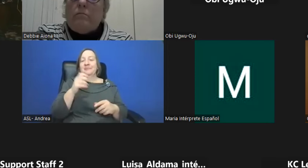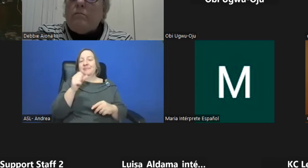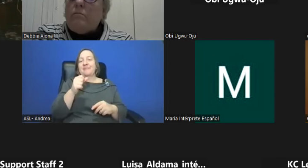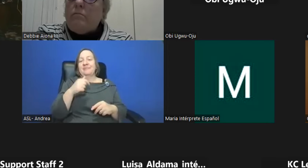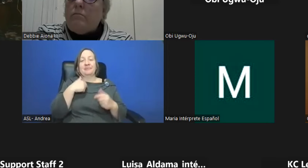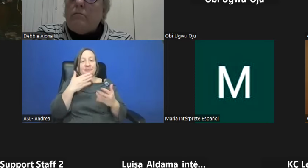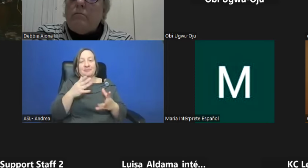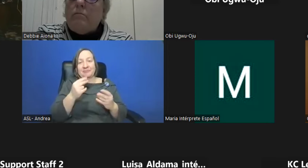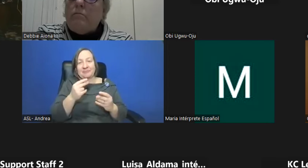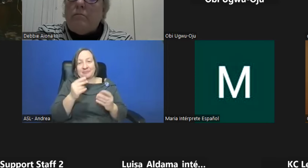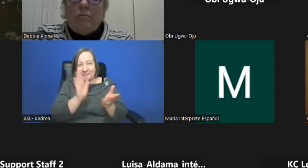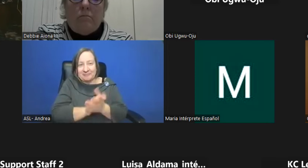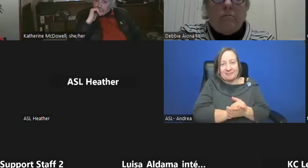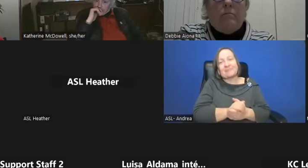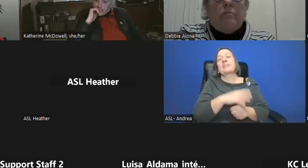I don't know what I'm doing.